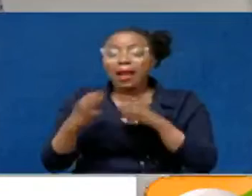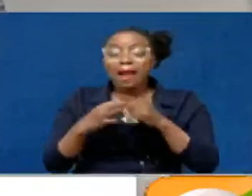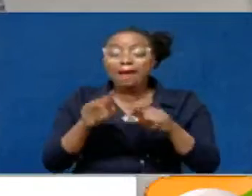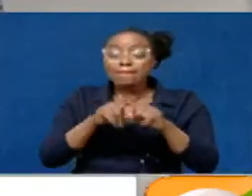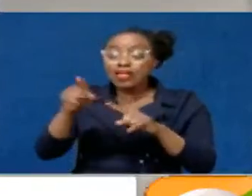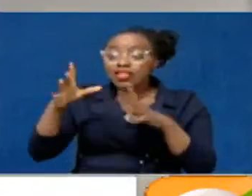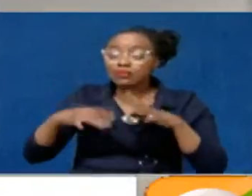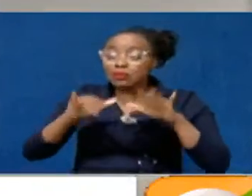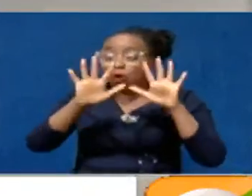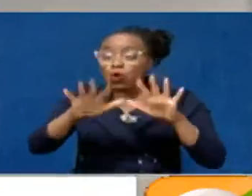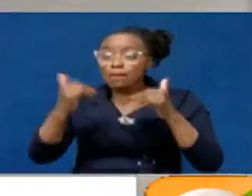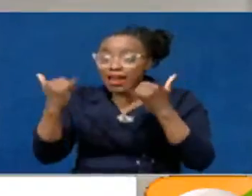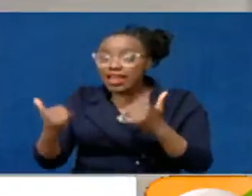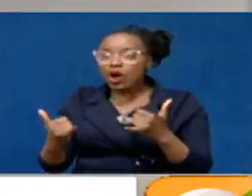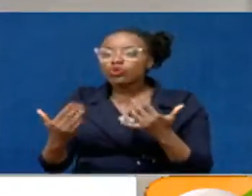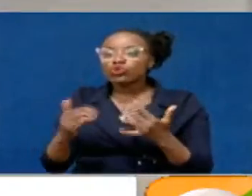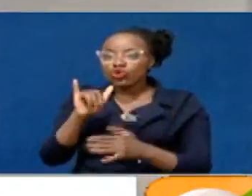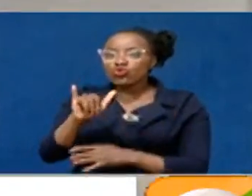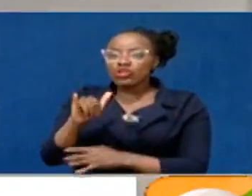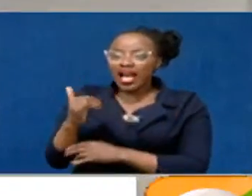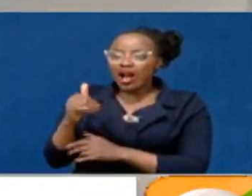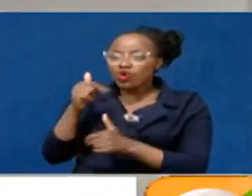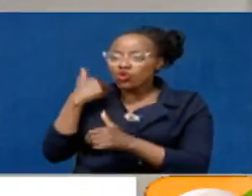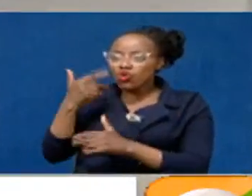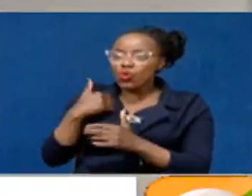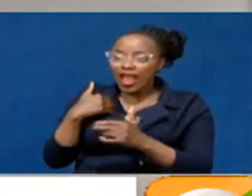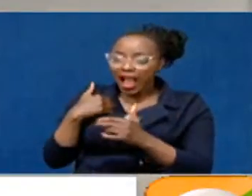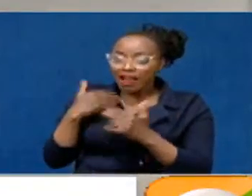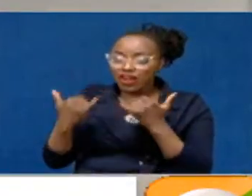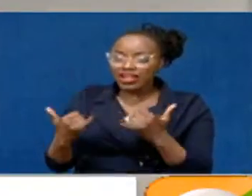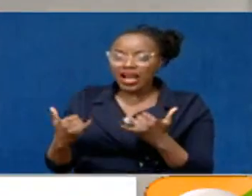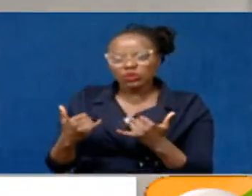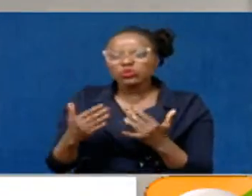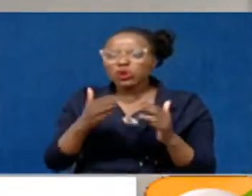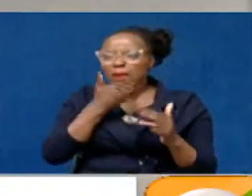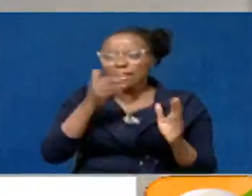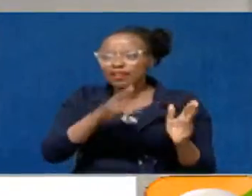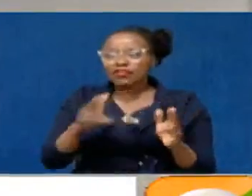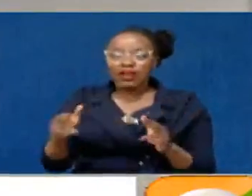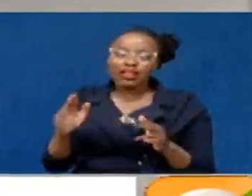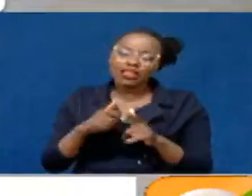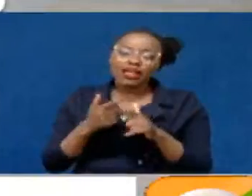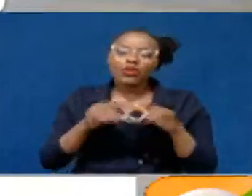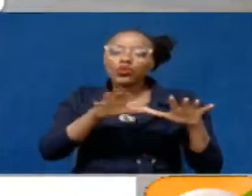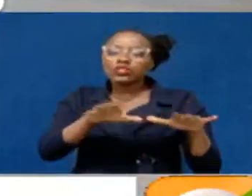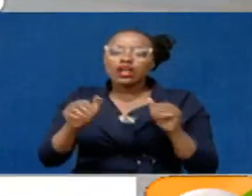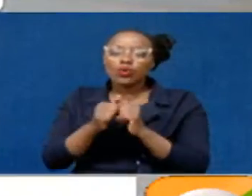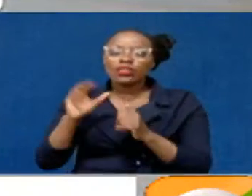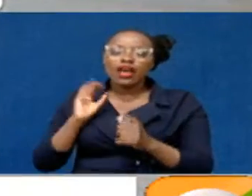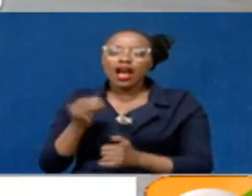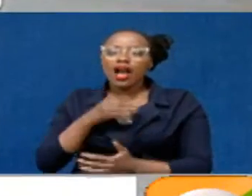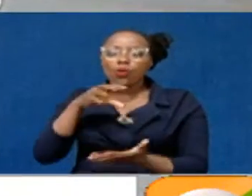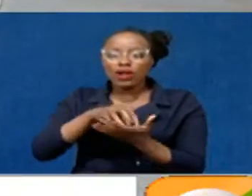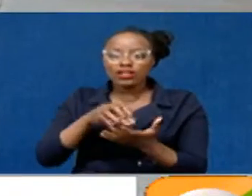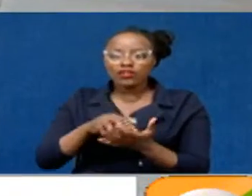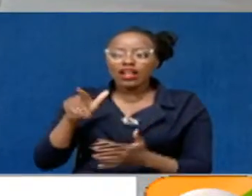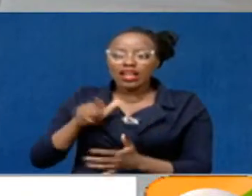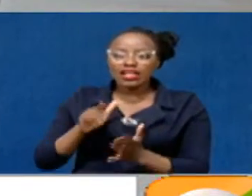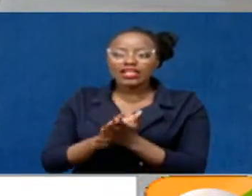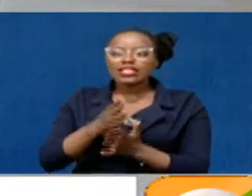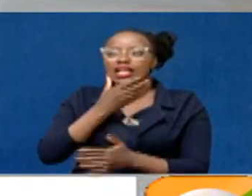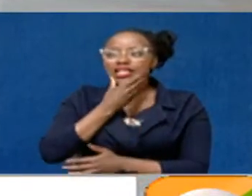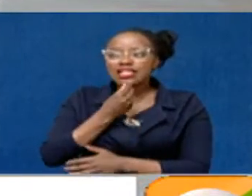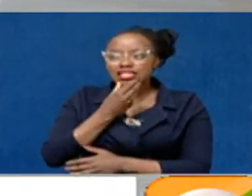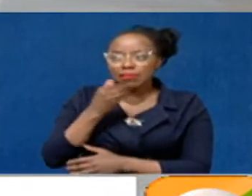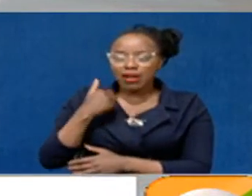Lakini hawa wenye wana campaign sahi ndio wako. So get used to them. Tupambane na hali yetu. Yeah. But ladies and